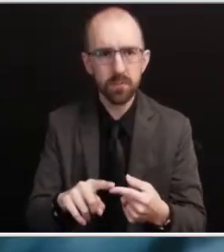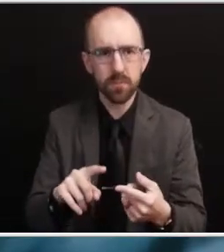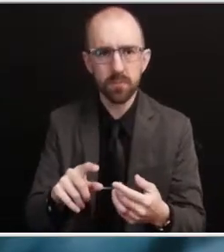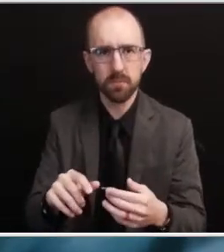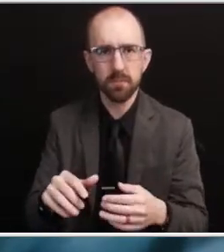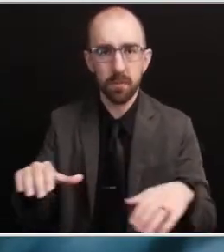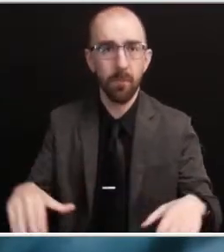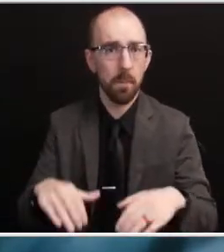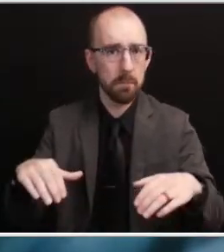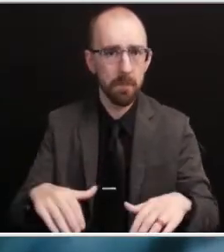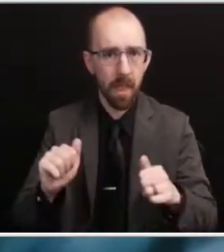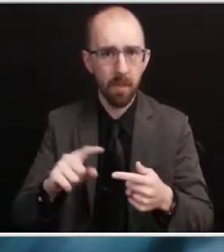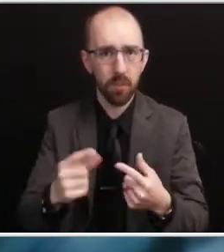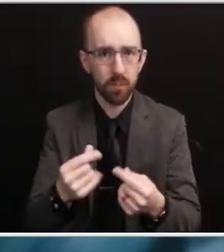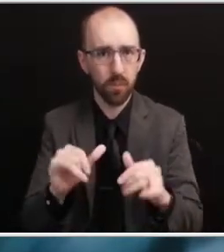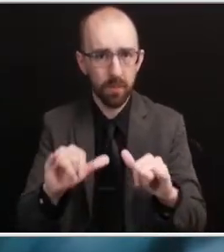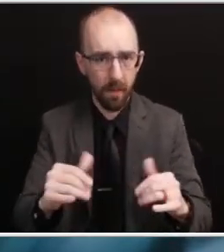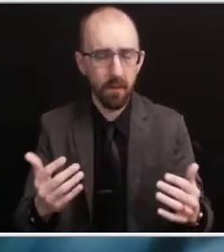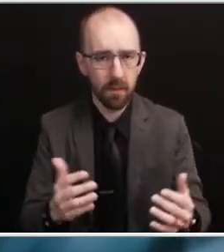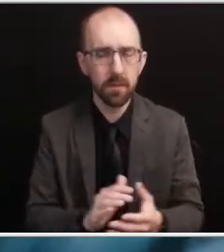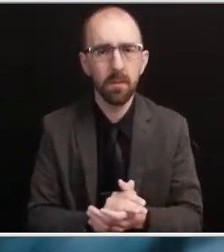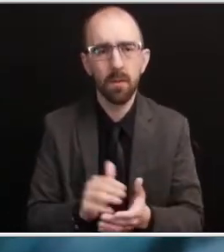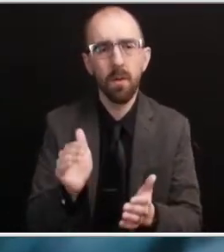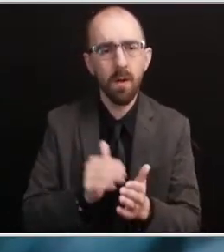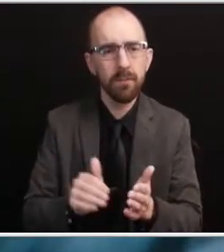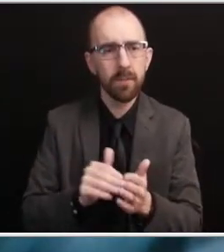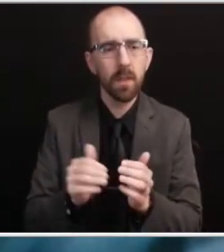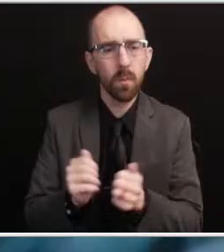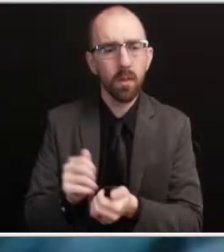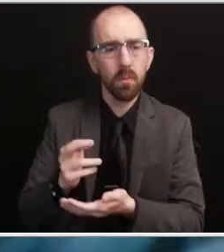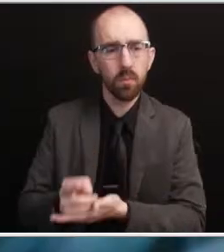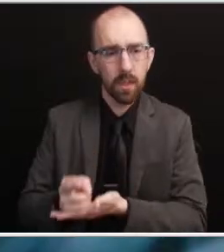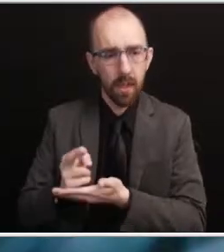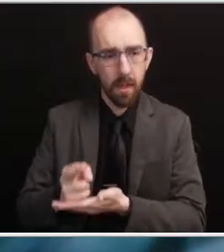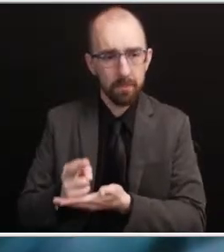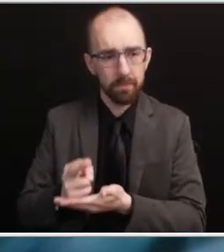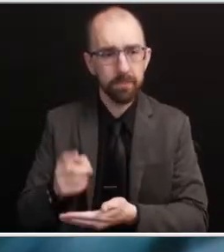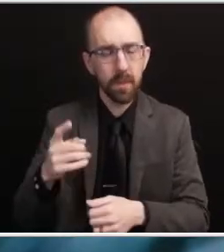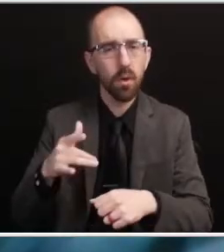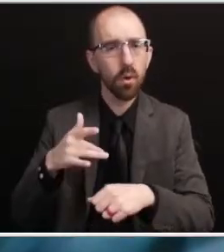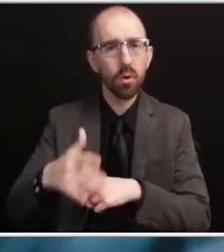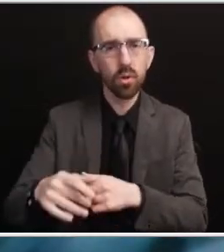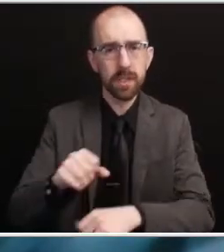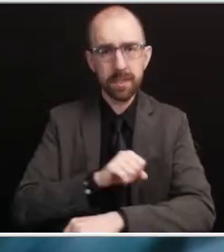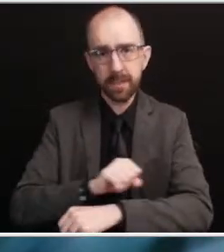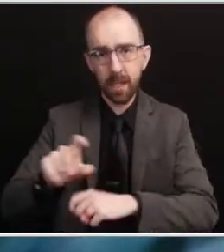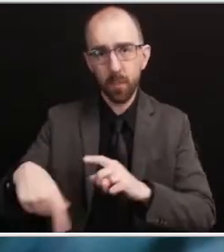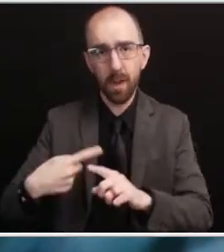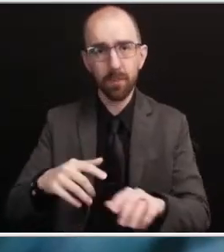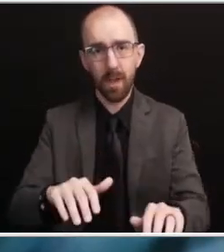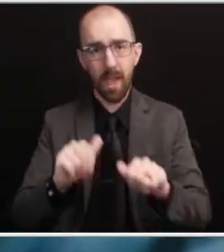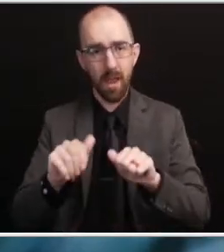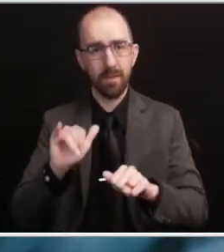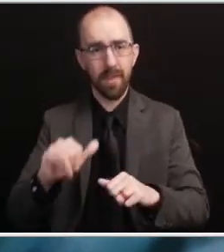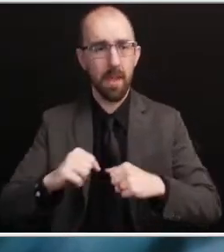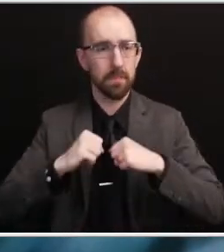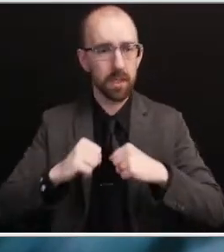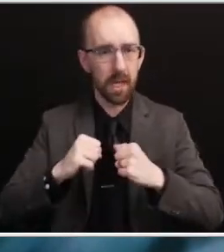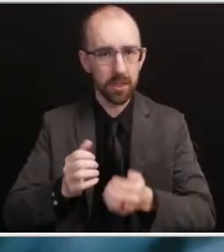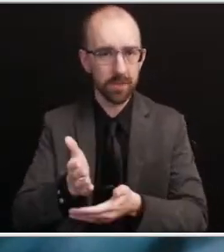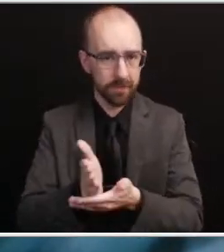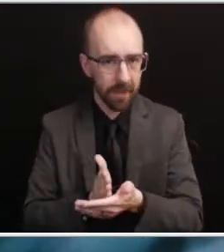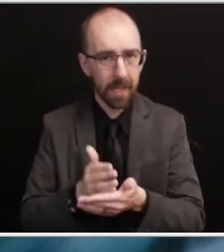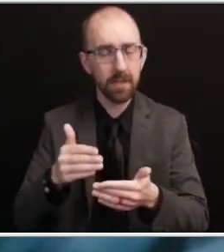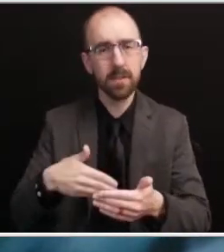perform, to be able to do that. So a lot of times our rehab, the early stage, once we get out of that protection phase and then we go to the